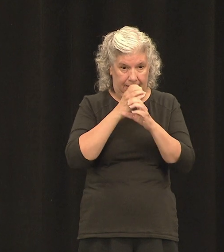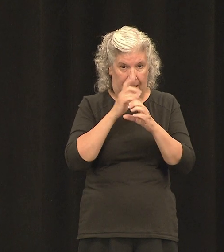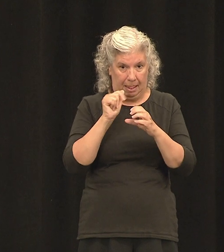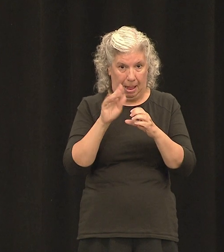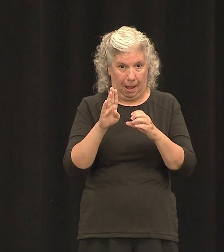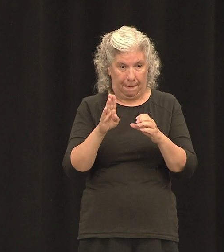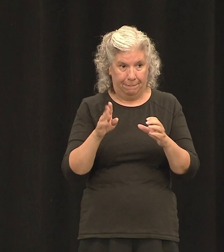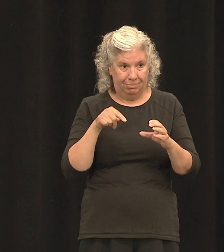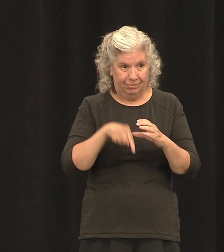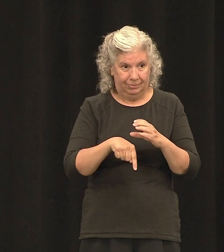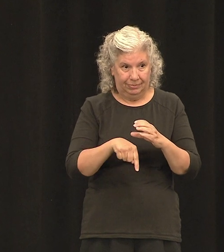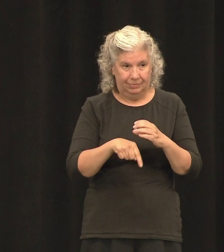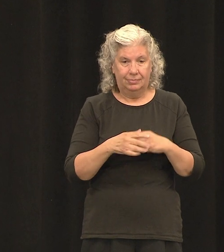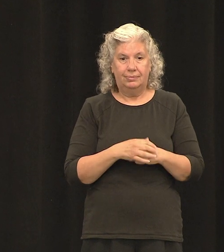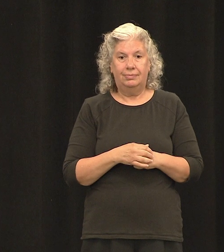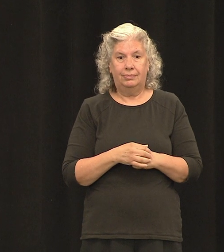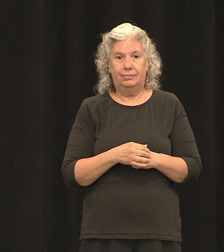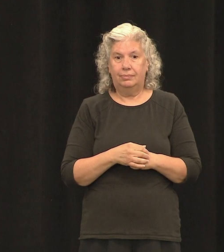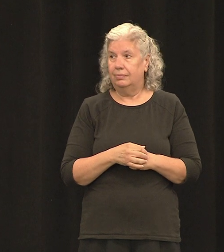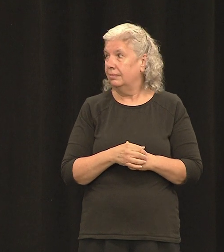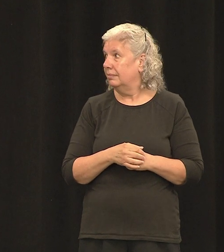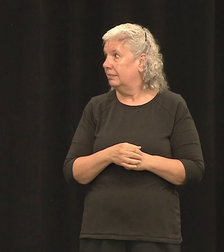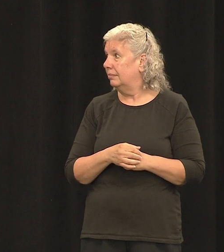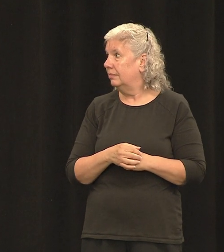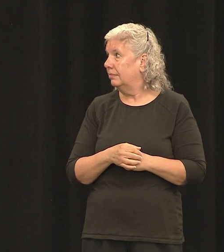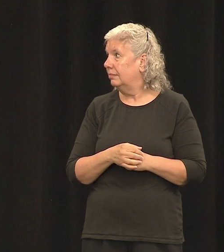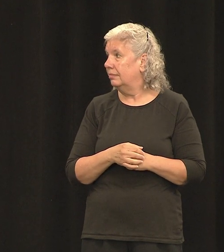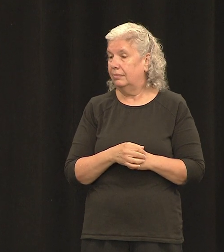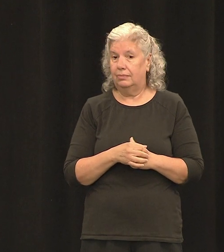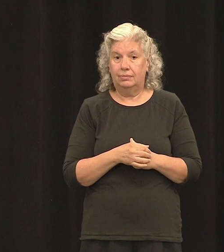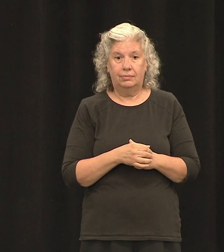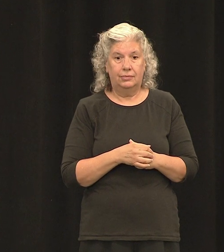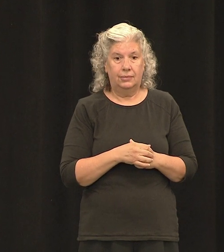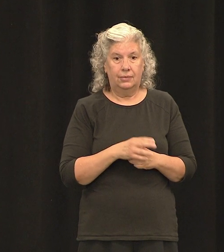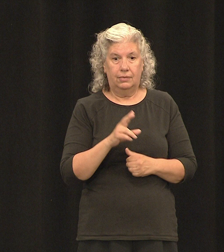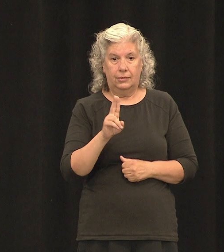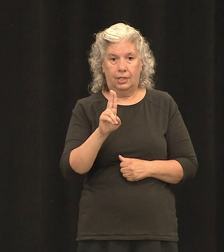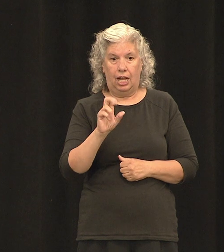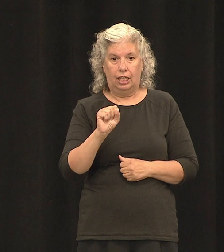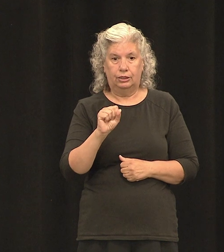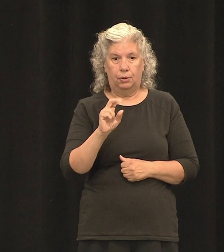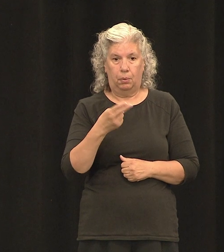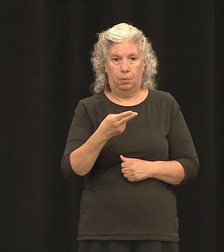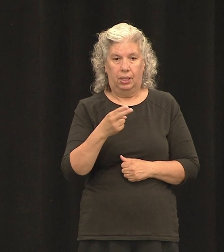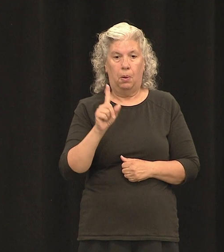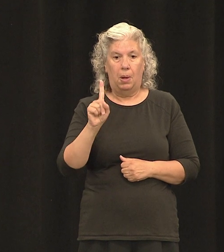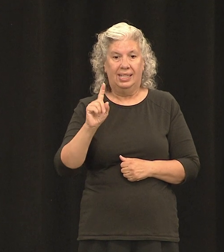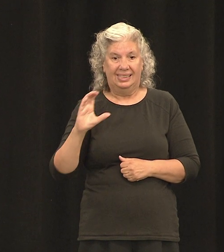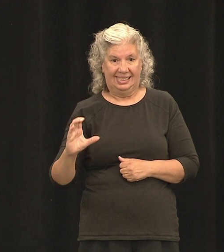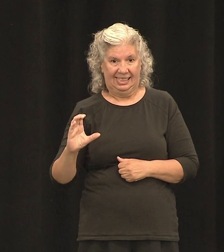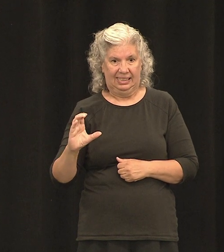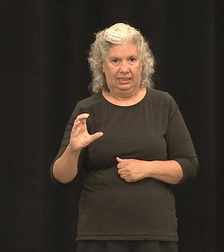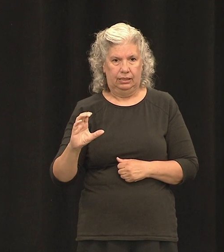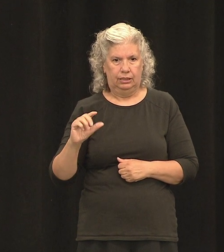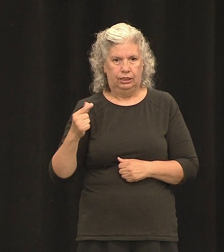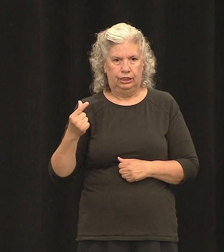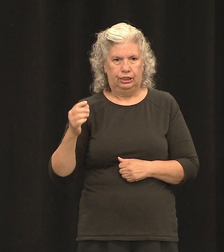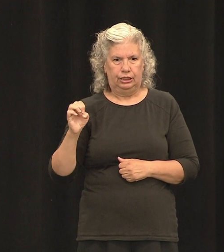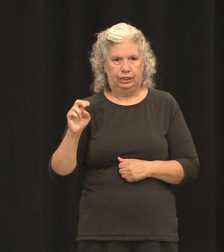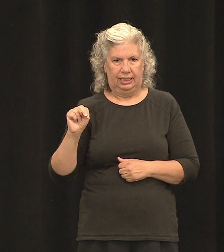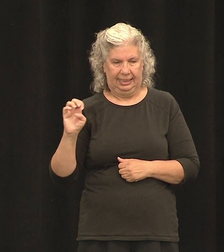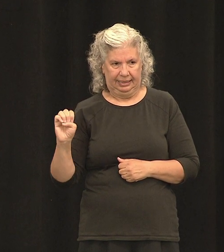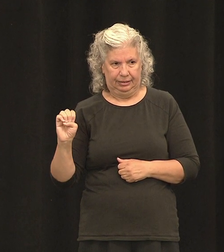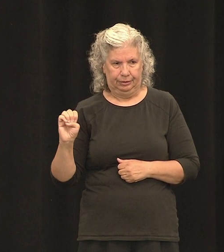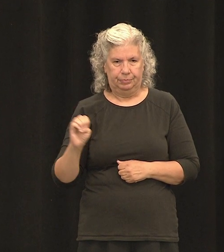picture of the USH1C gene. It's a sort of roadmap. And what's highlighted